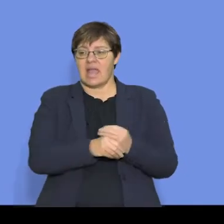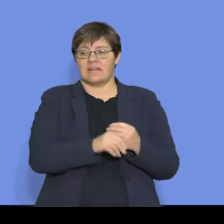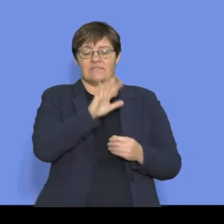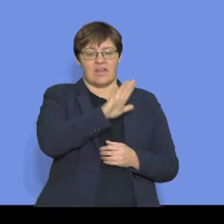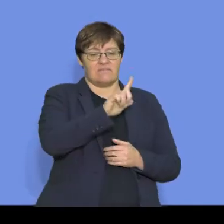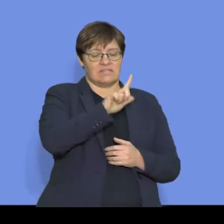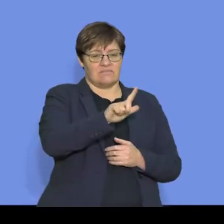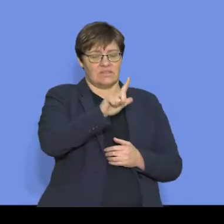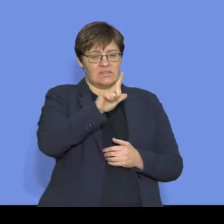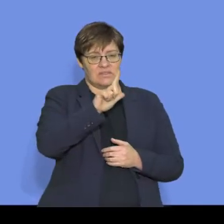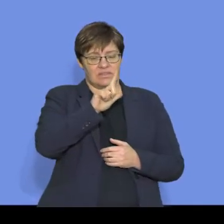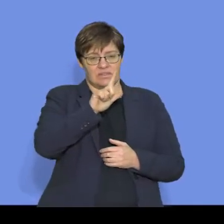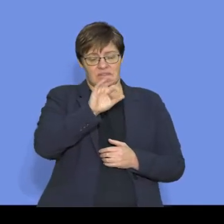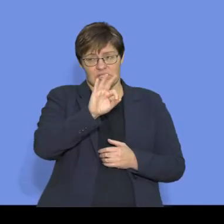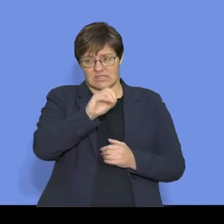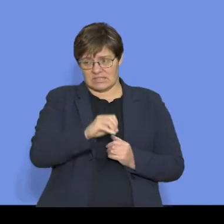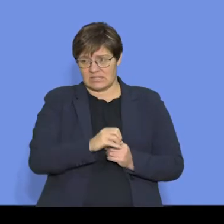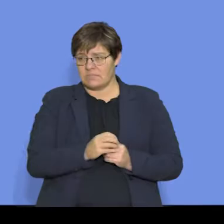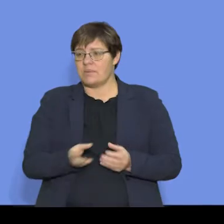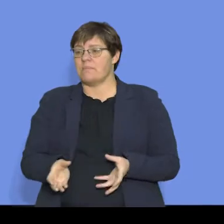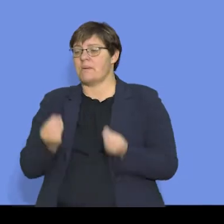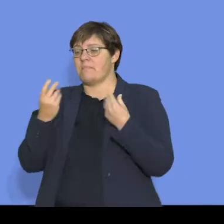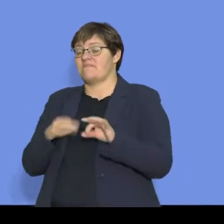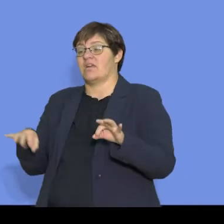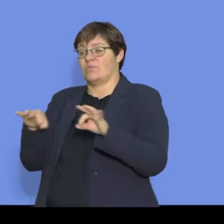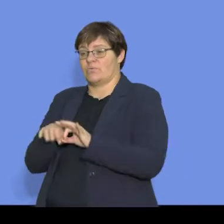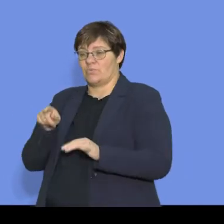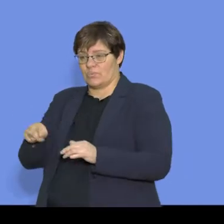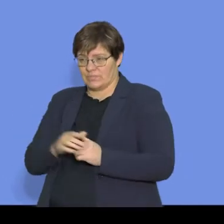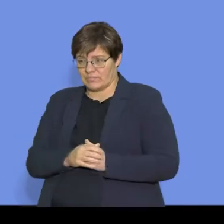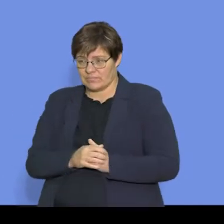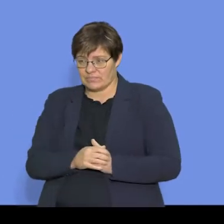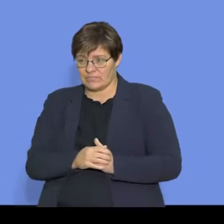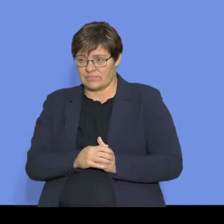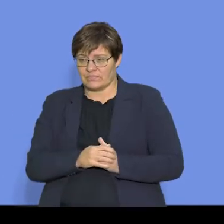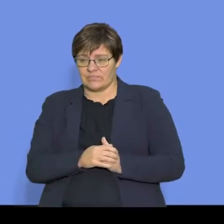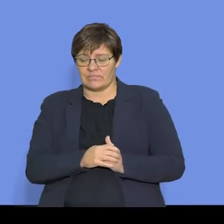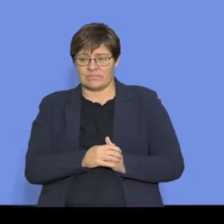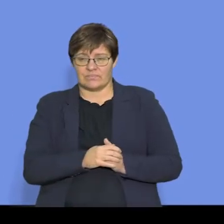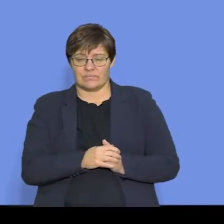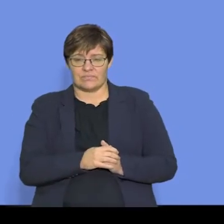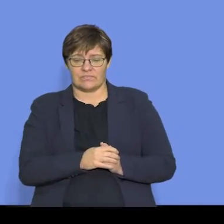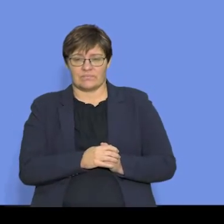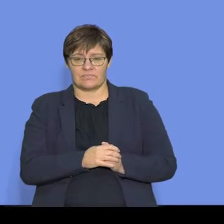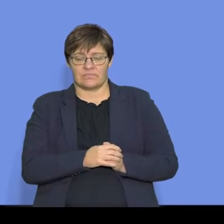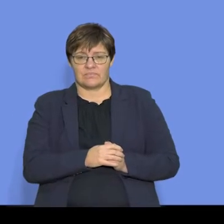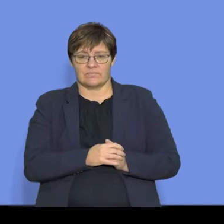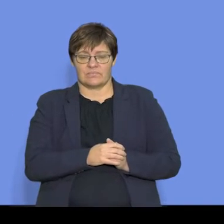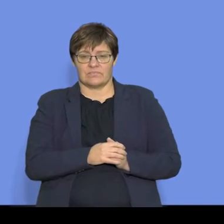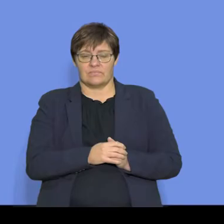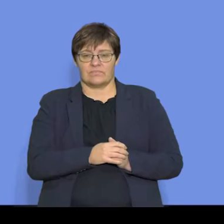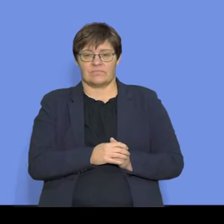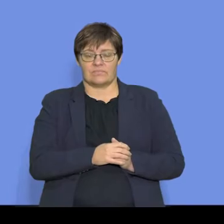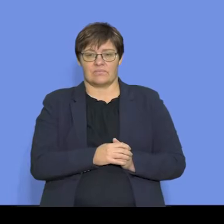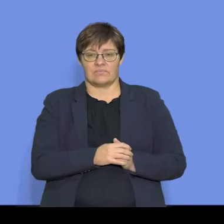22,920, add 5,700, and we would actually be able to get the value of x.